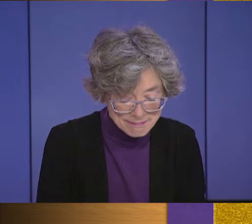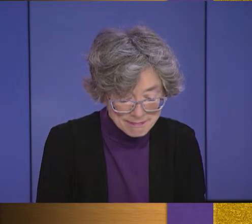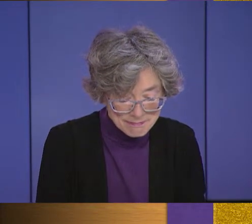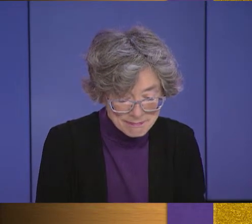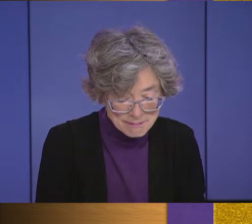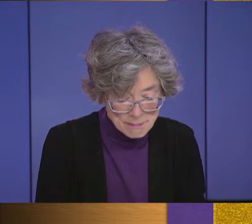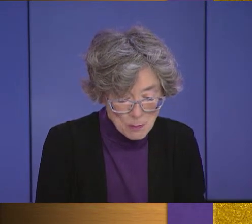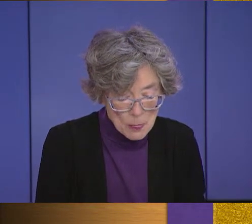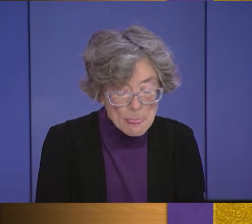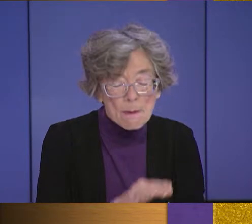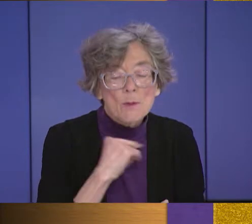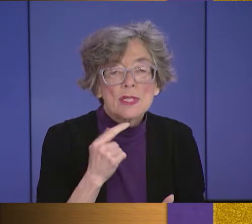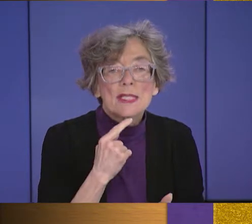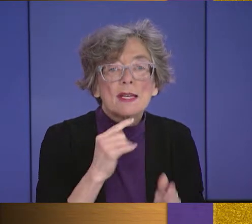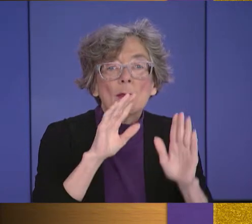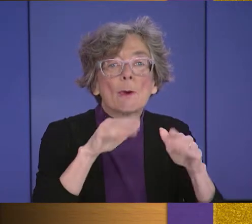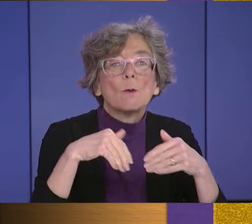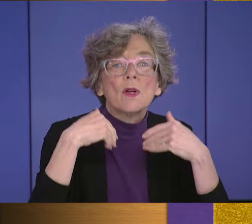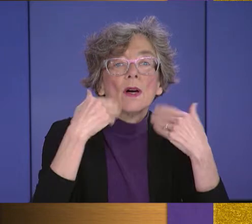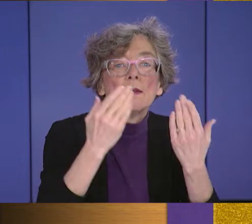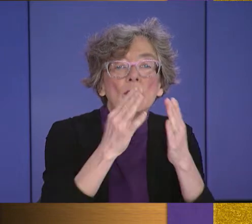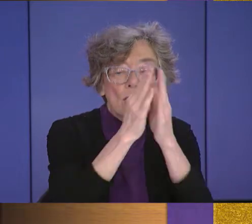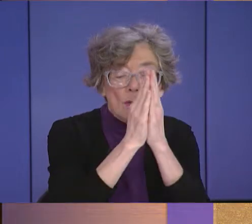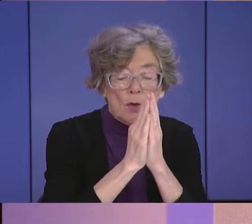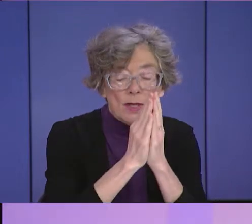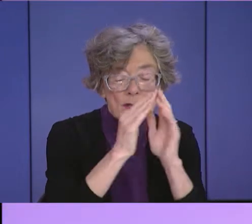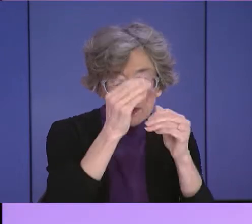offer our prayers and petitions to our Heavenly Father.